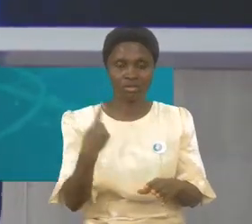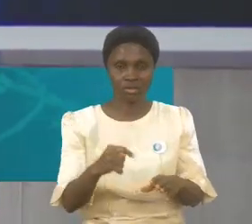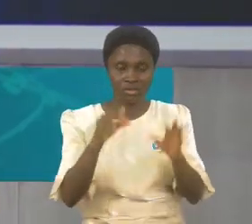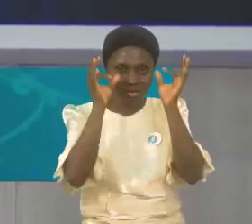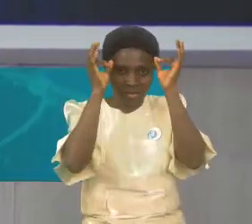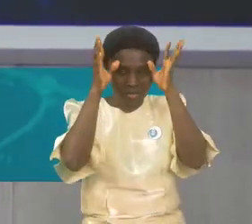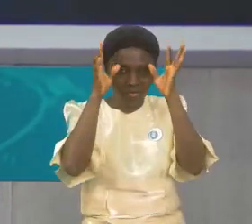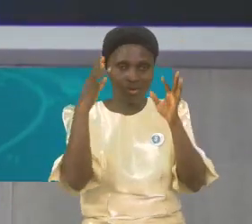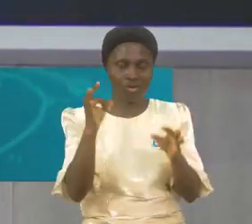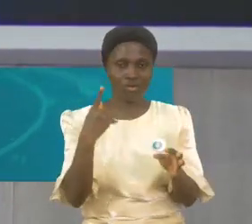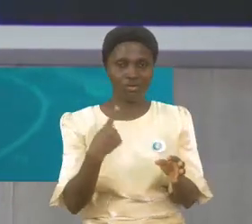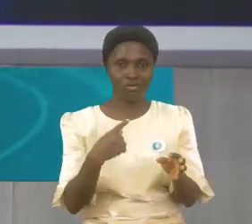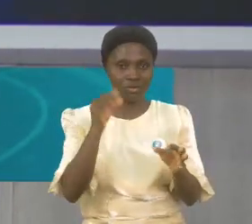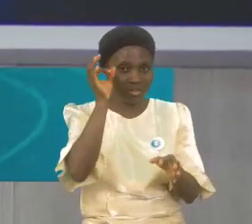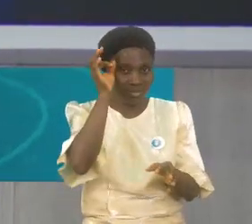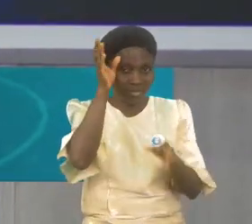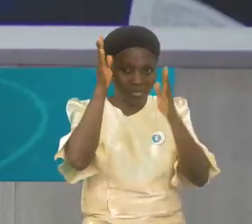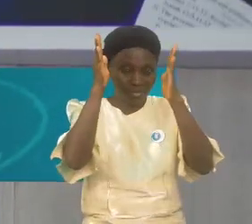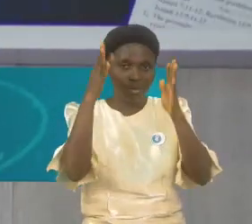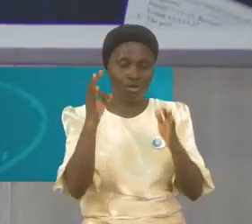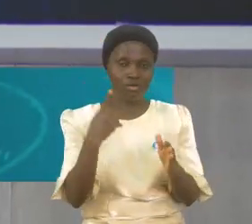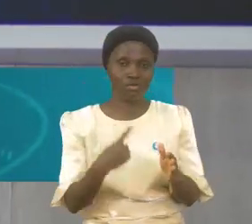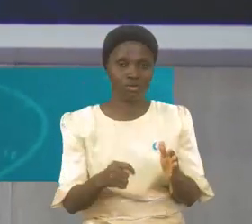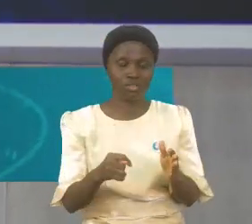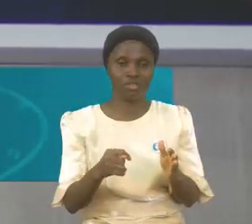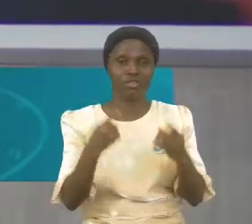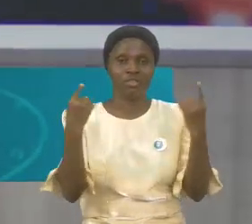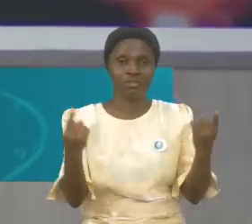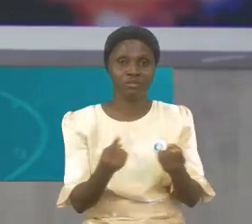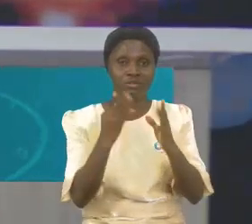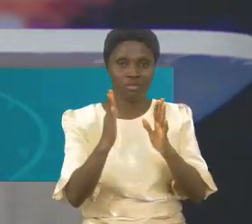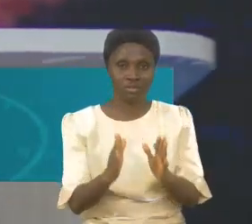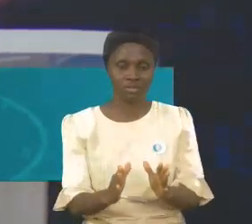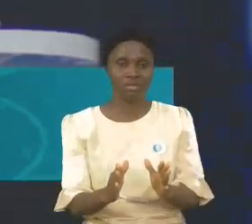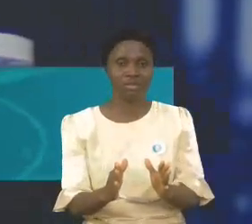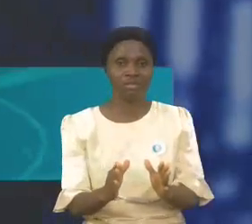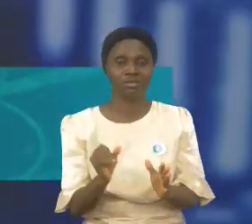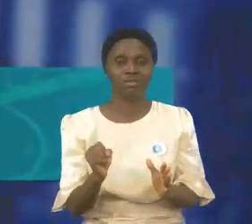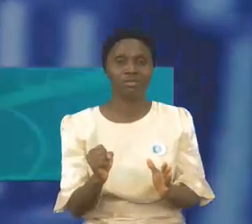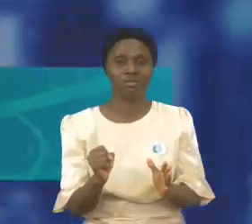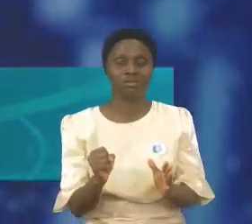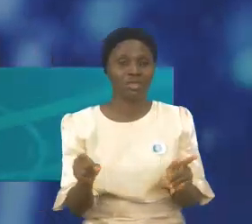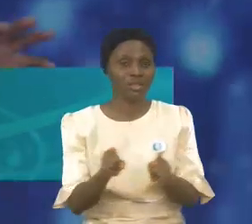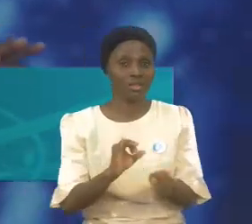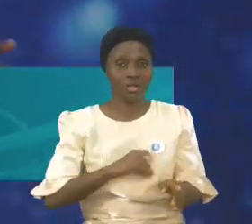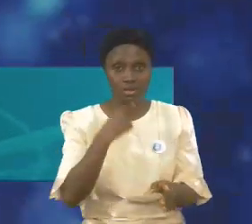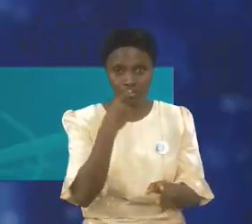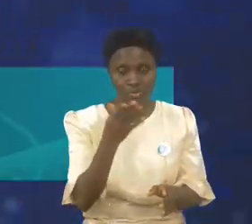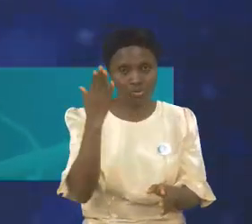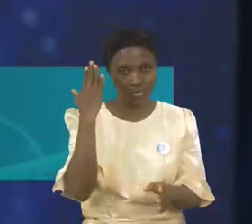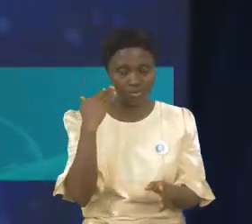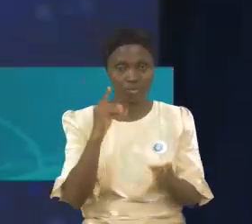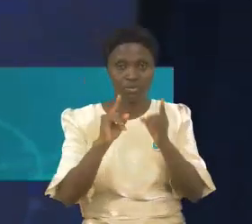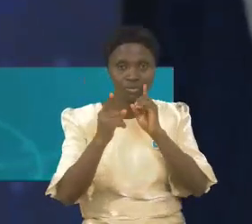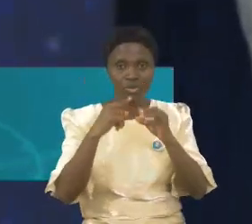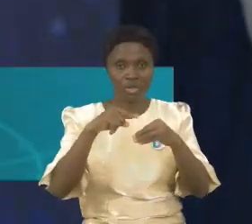The tyranny and the terribleness of the godless, as I've told you, is talking about